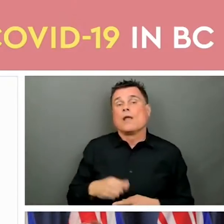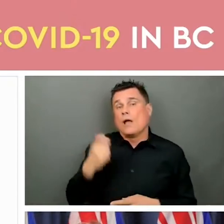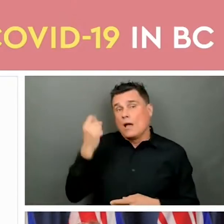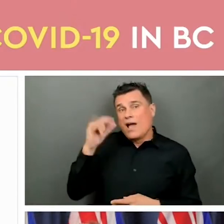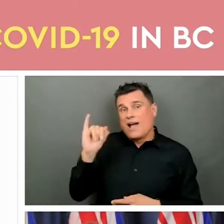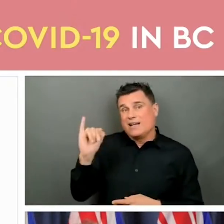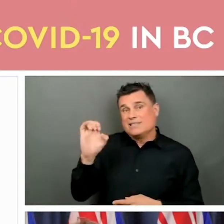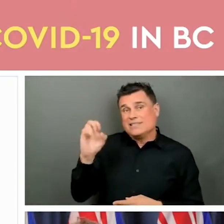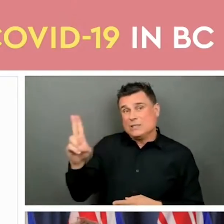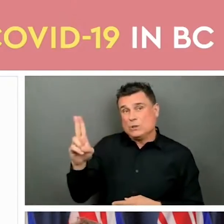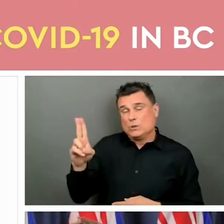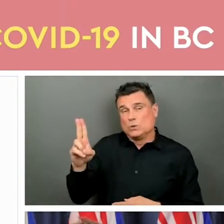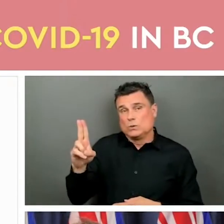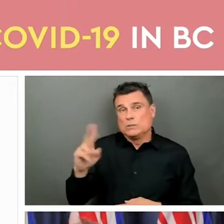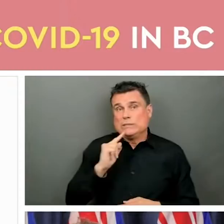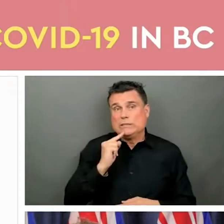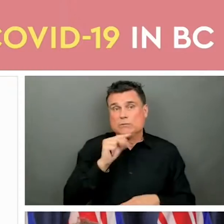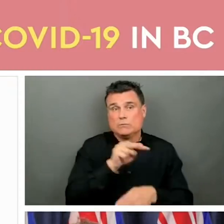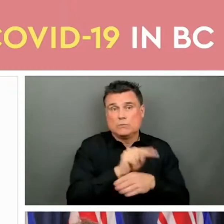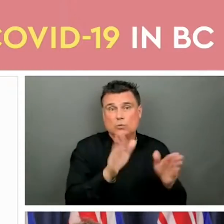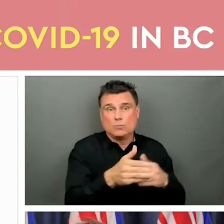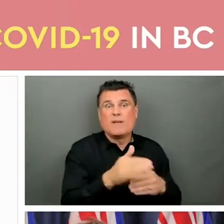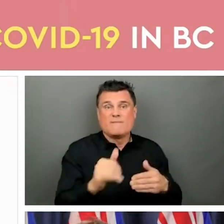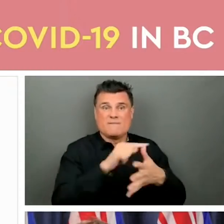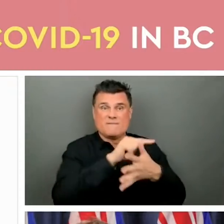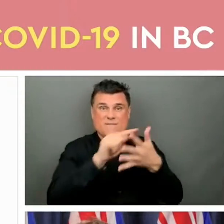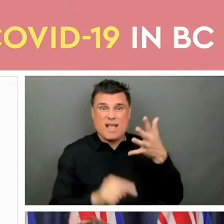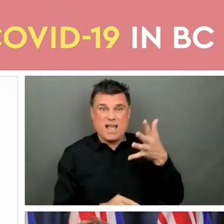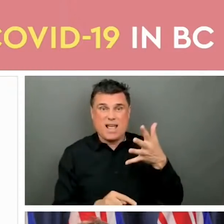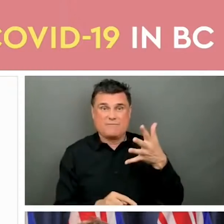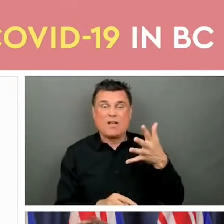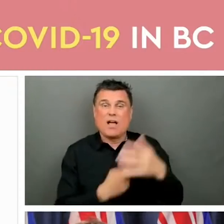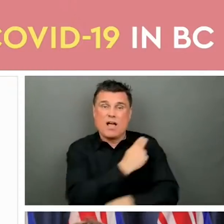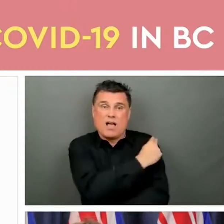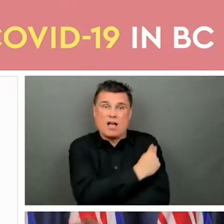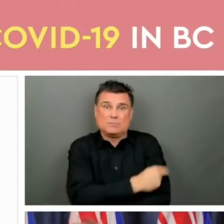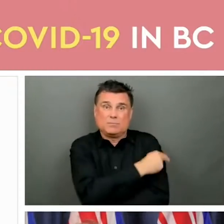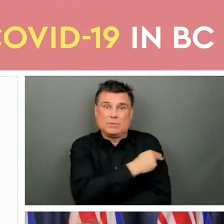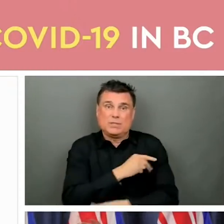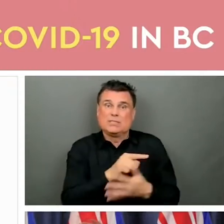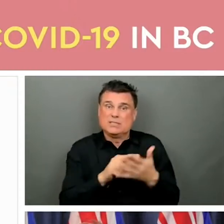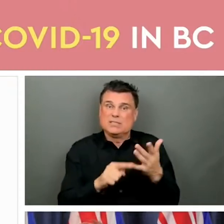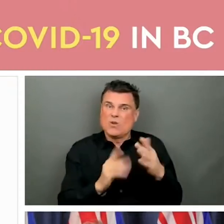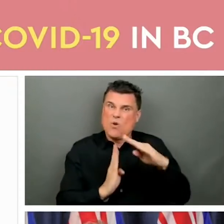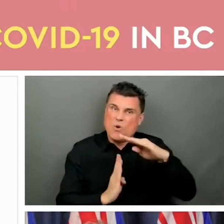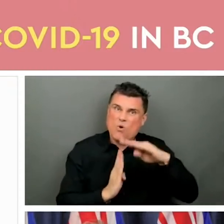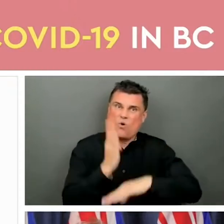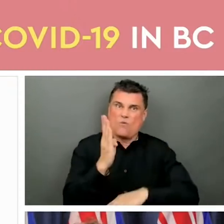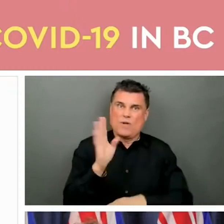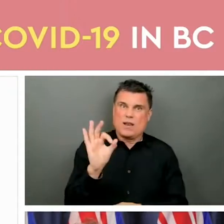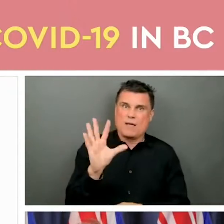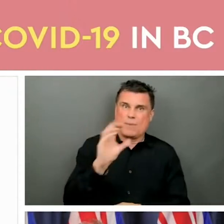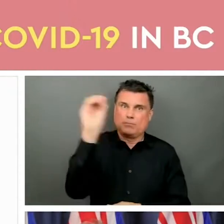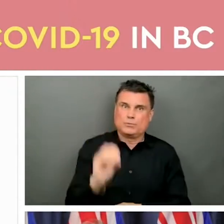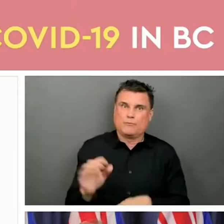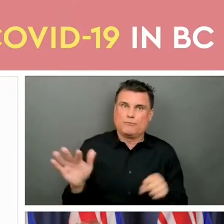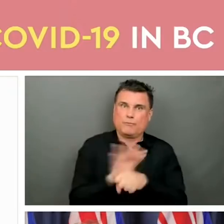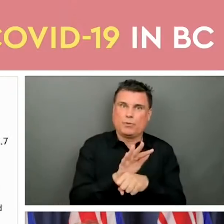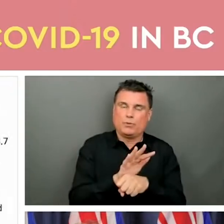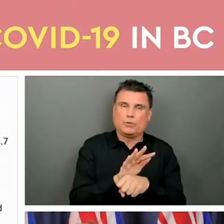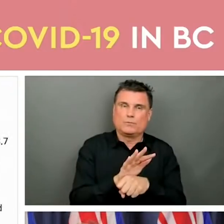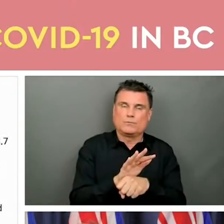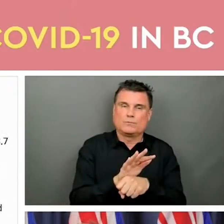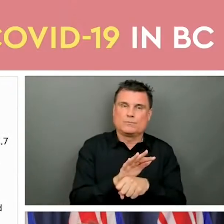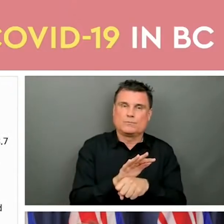circumstances. So while these hospitals are in the most significant circumstances, there are a number of other hospitals that are close to above